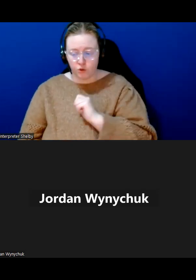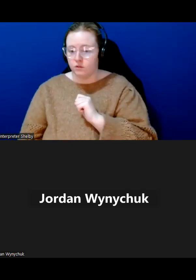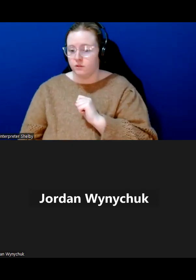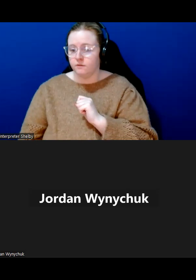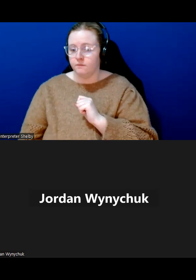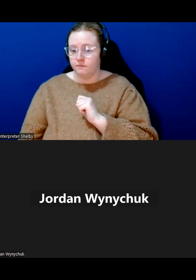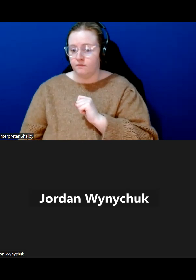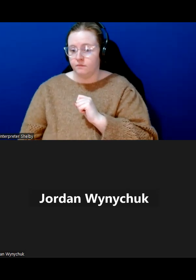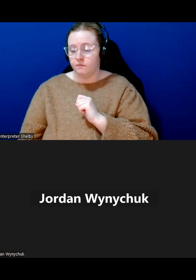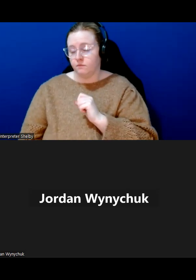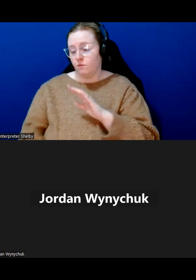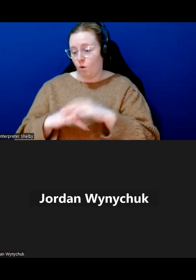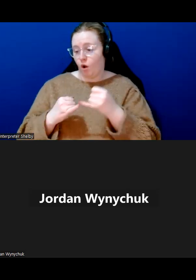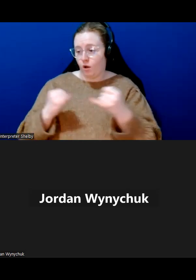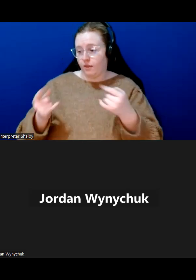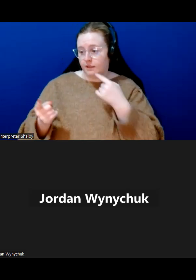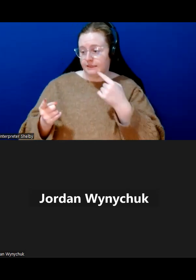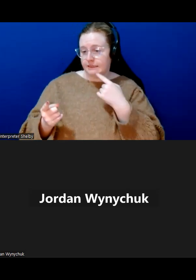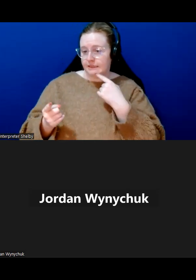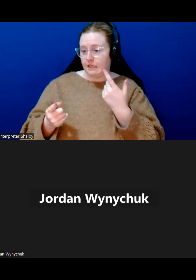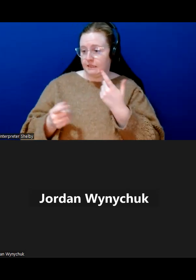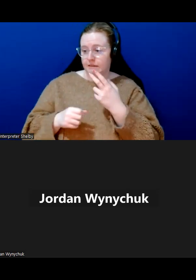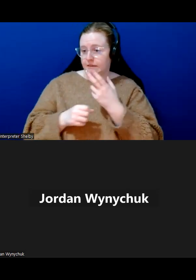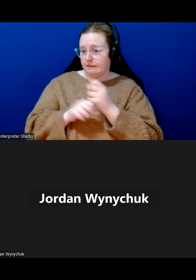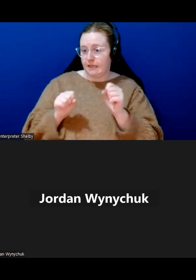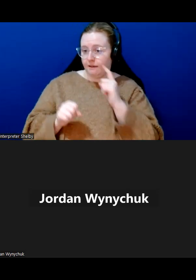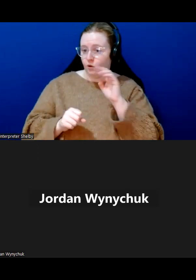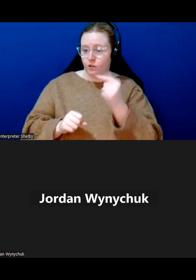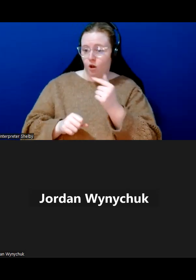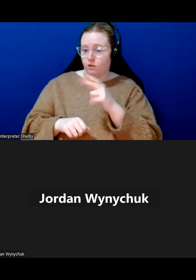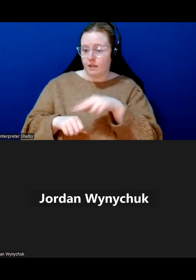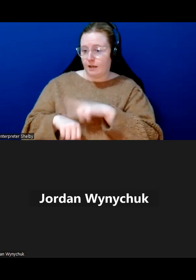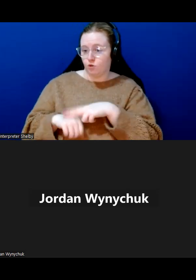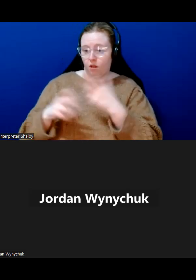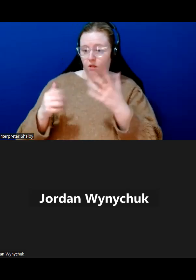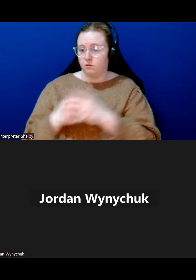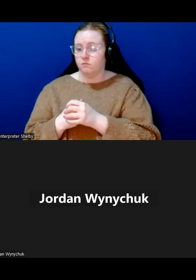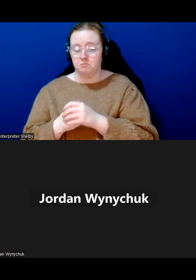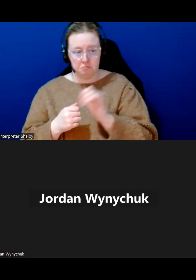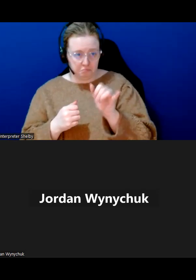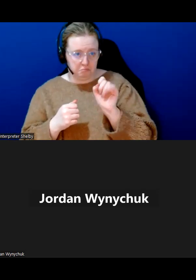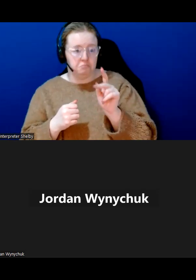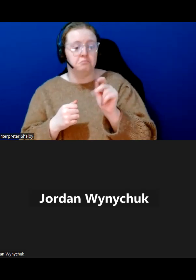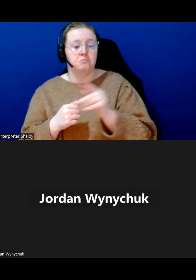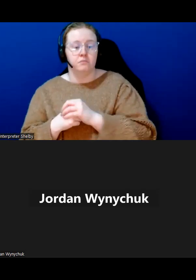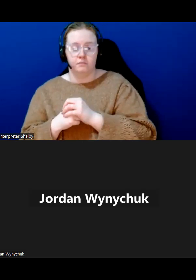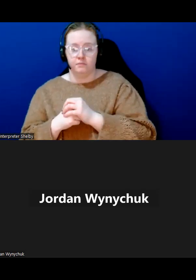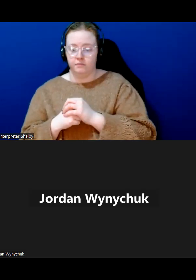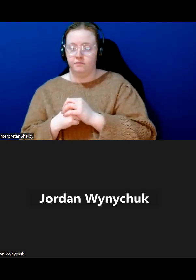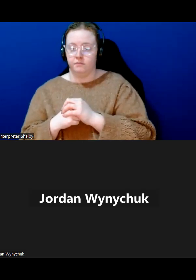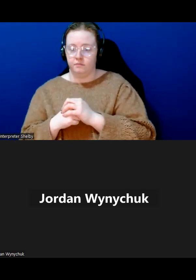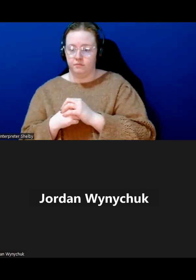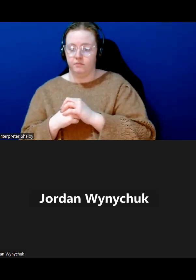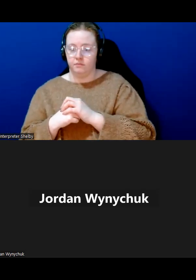Yeah, it says that it's completely natural and safe for dogs. Okay, Mm-hmm. nice.